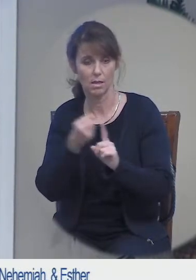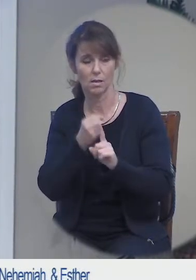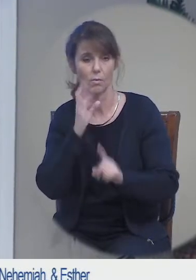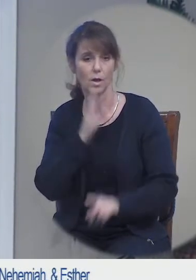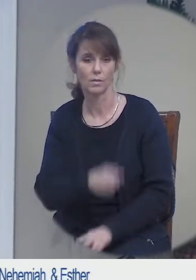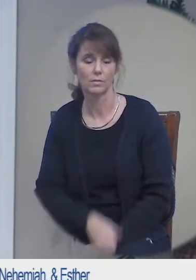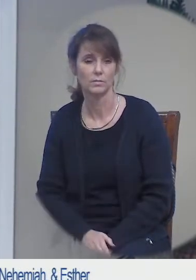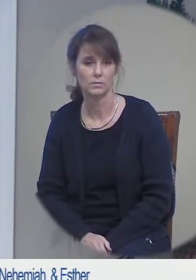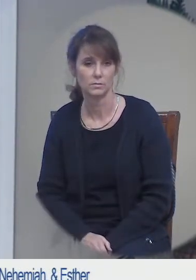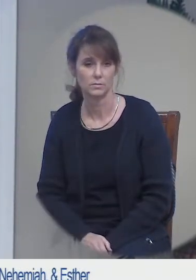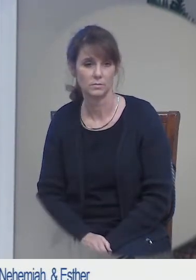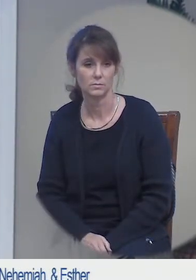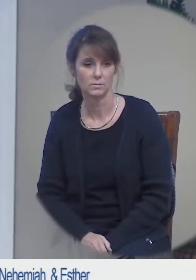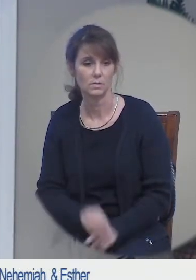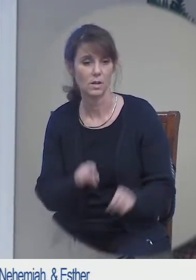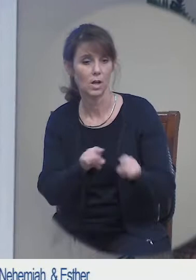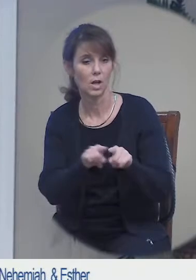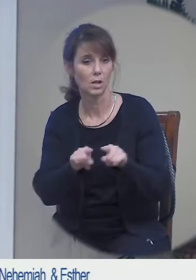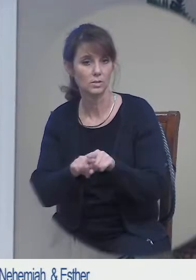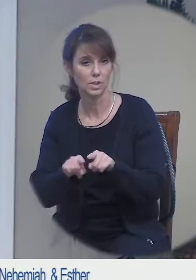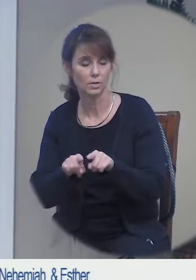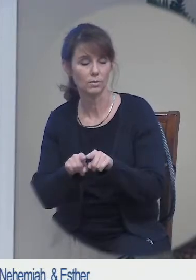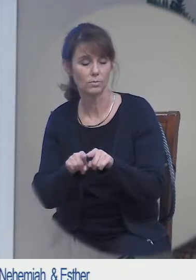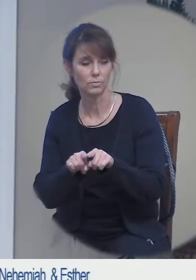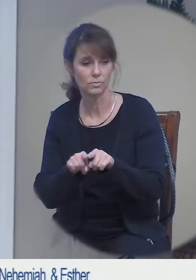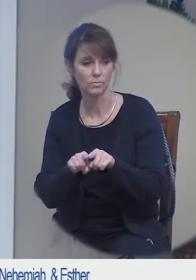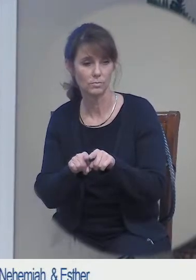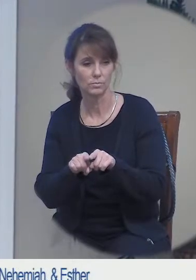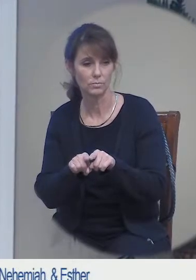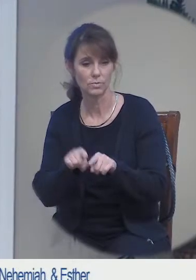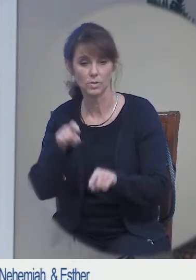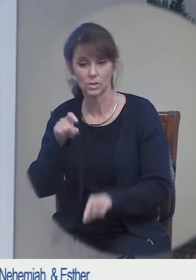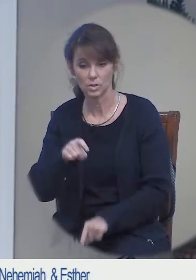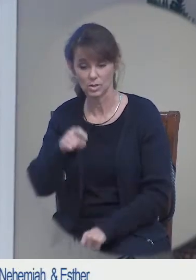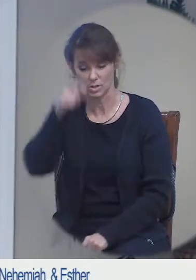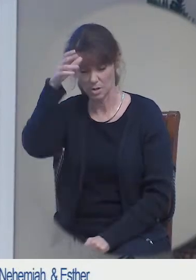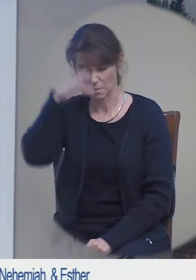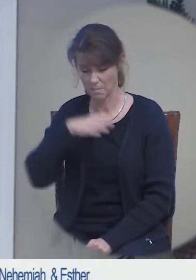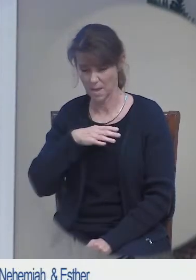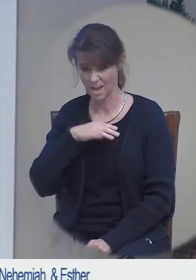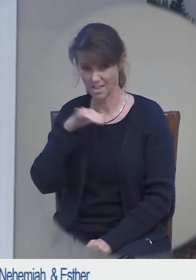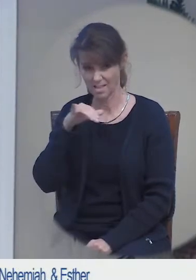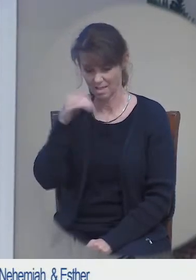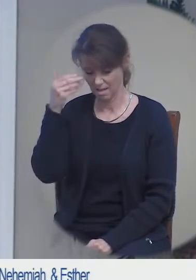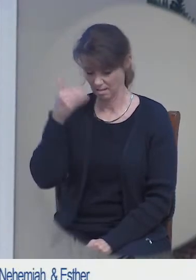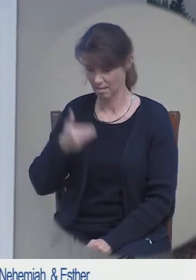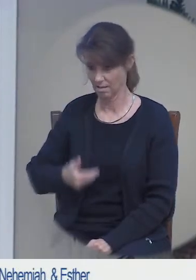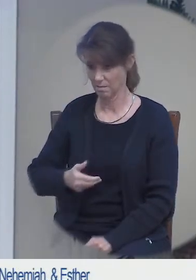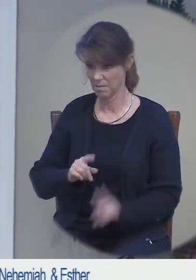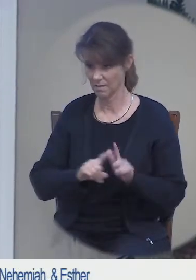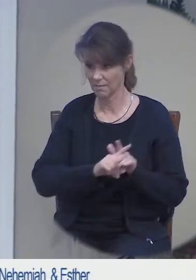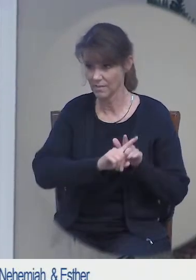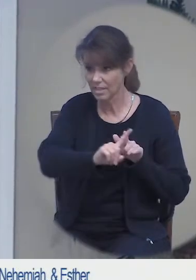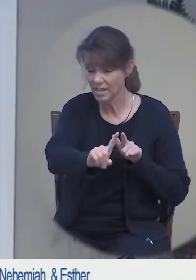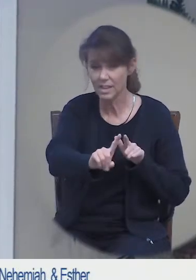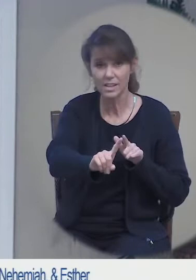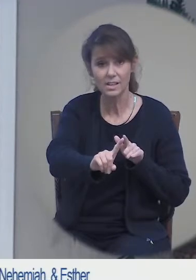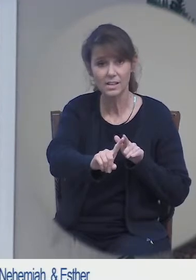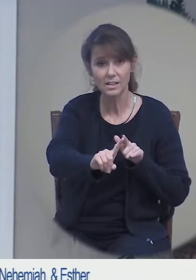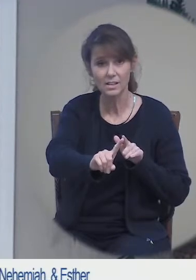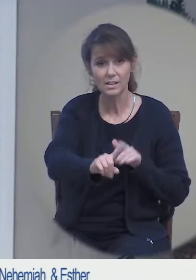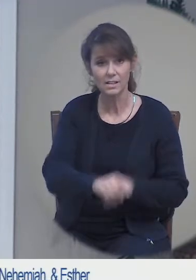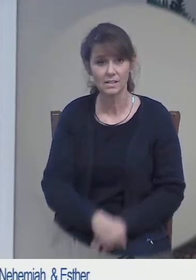I think it's implied in this idea, should a man like me flee? What do you think it would do to